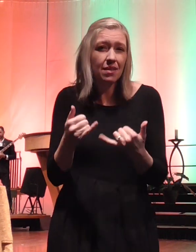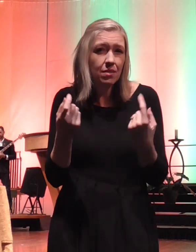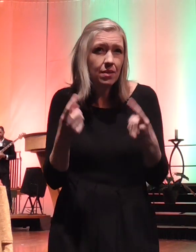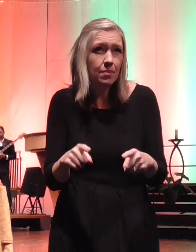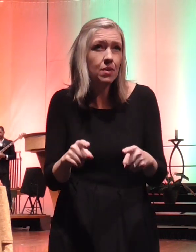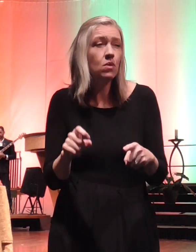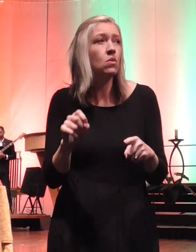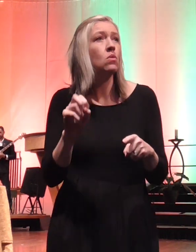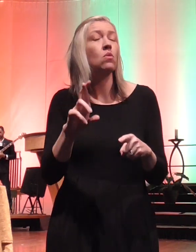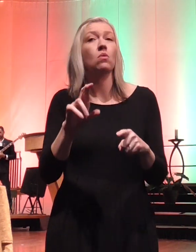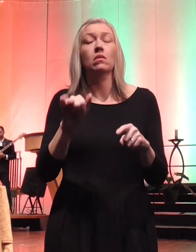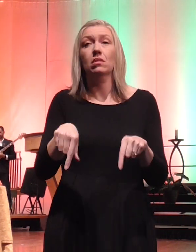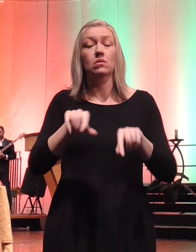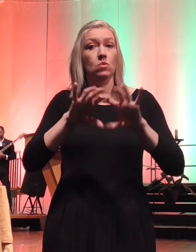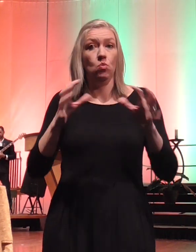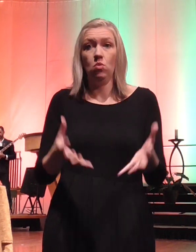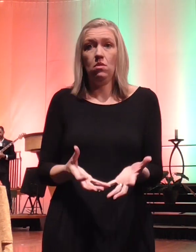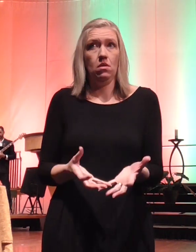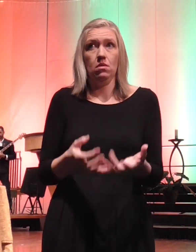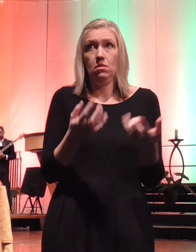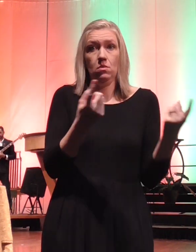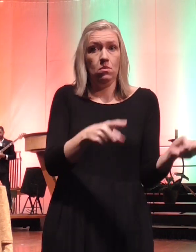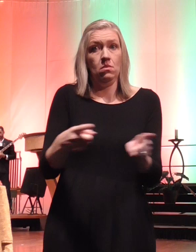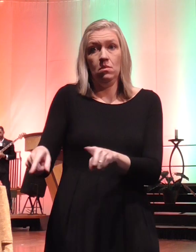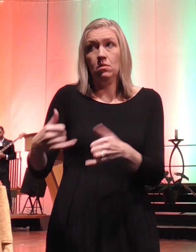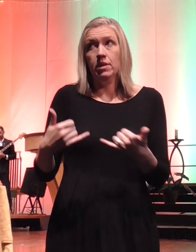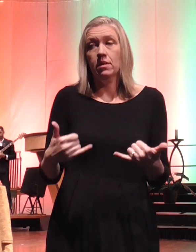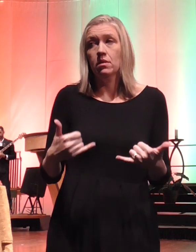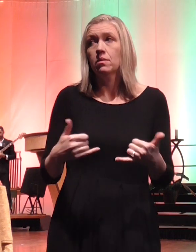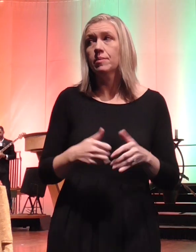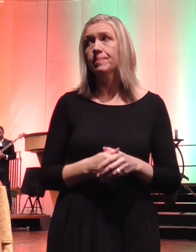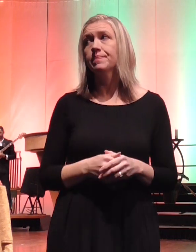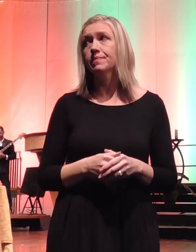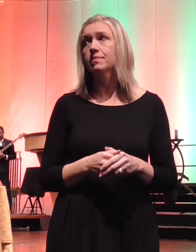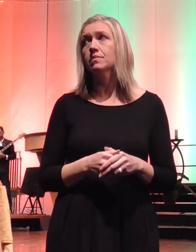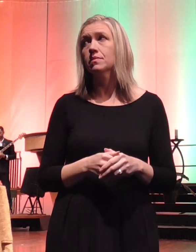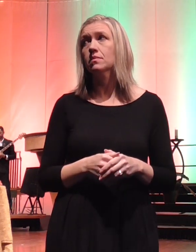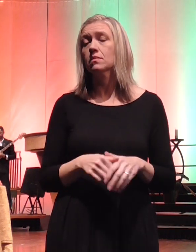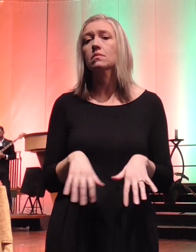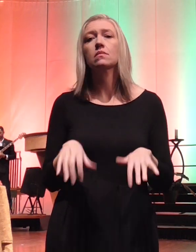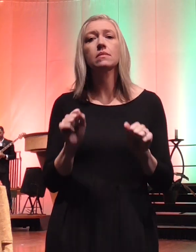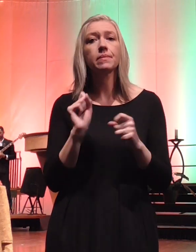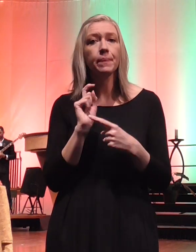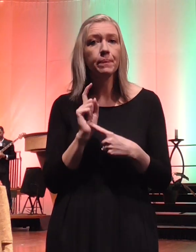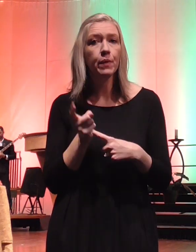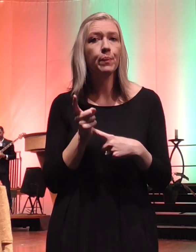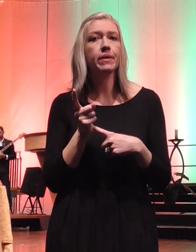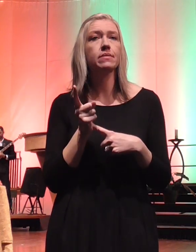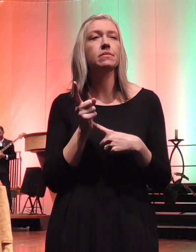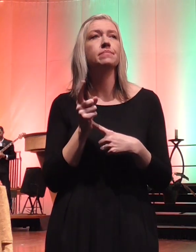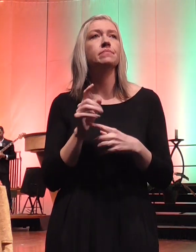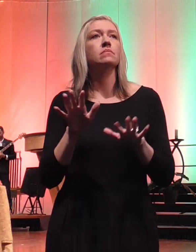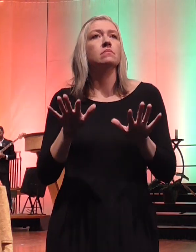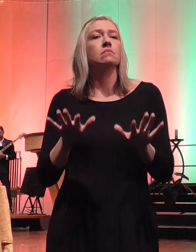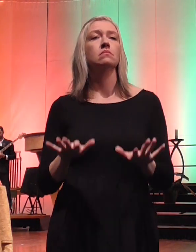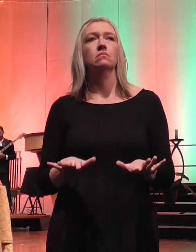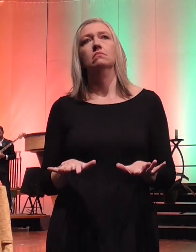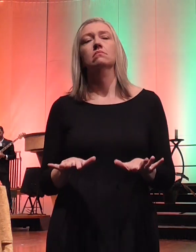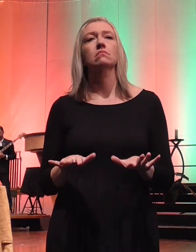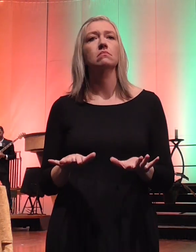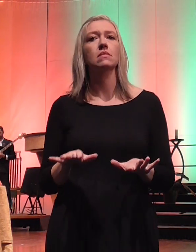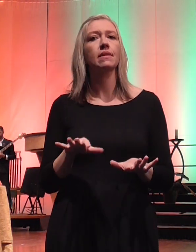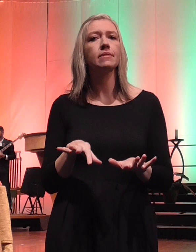all the things that are happening in the world right now. Just take a moment to find